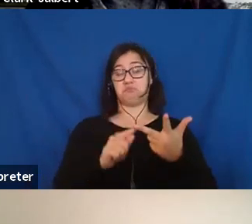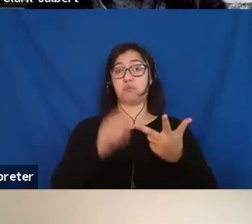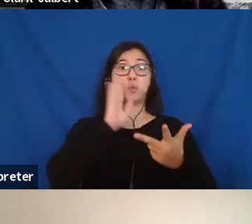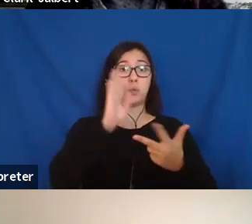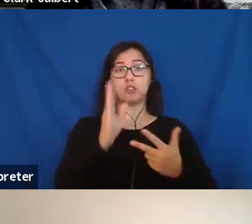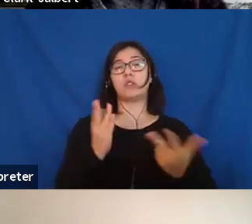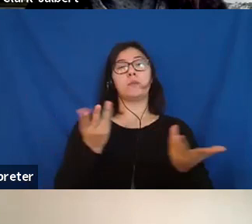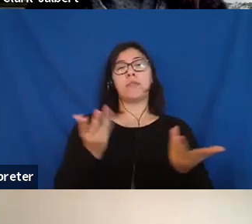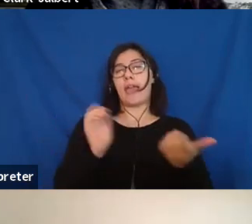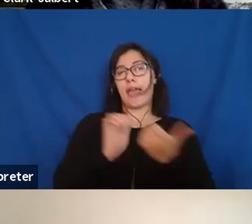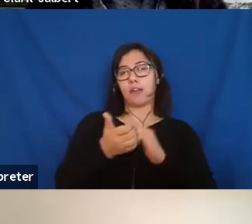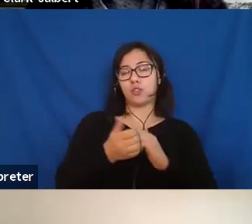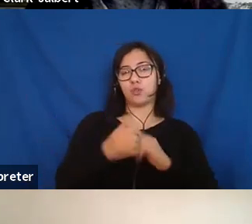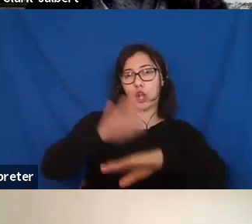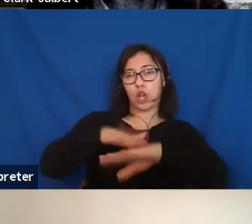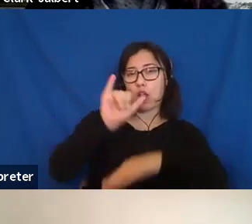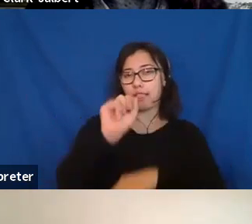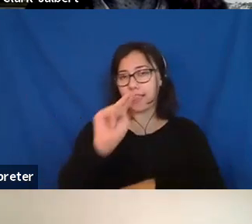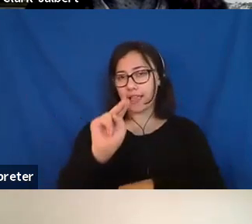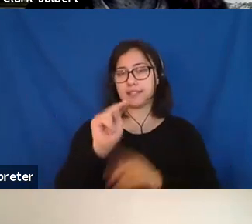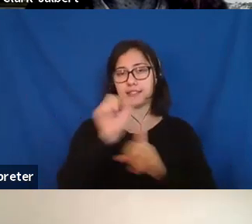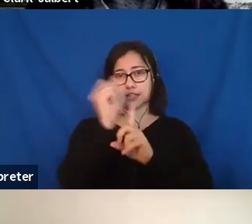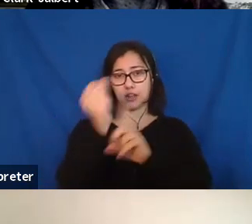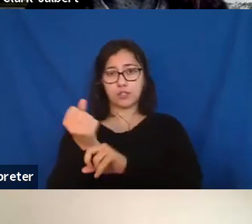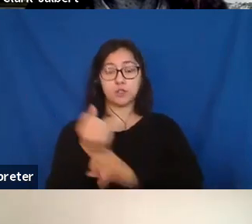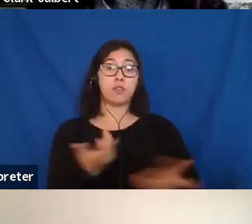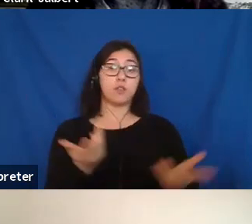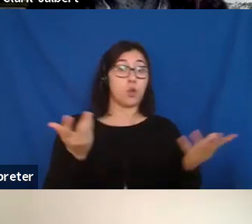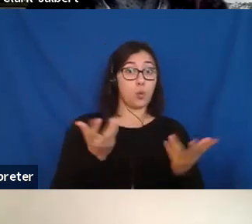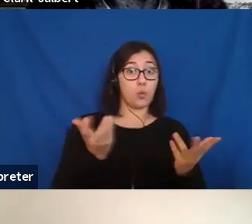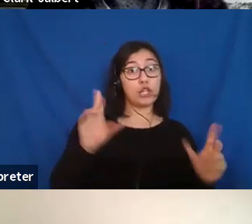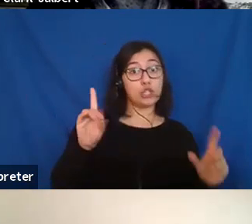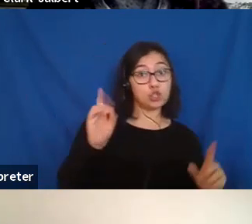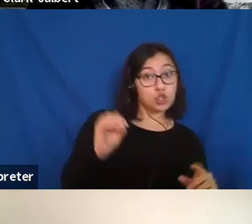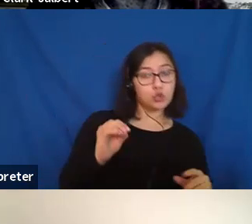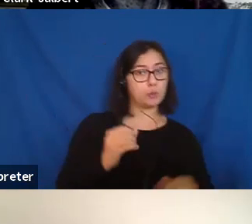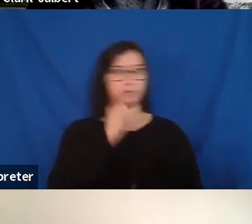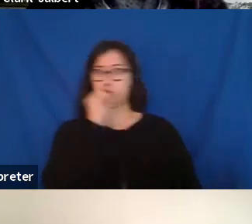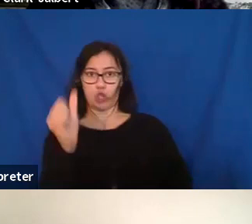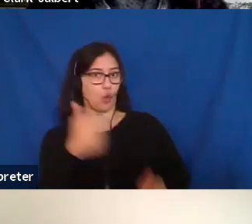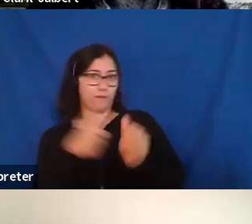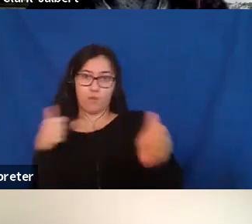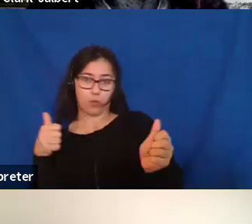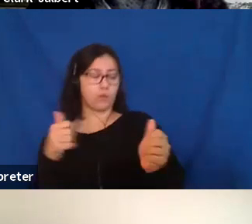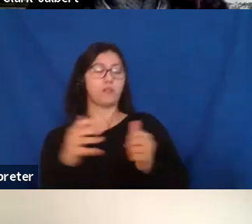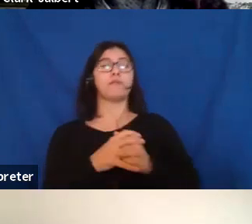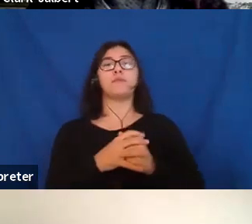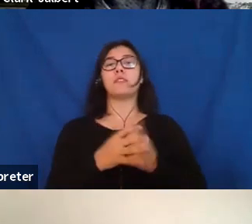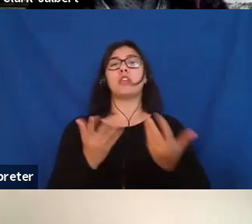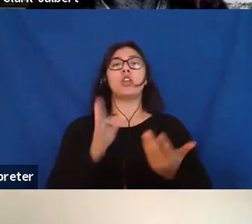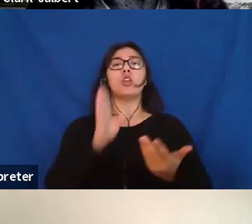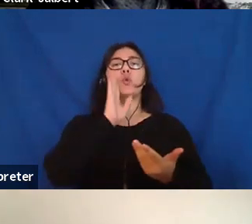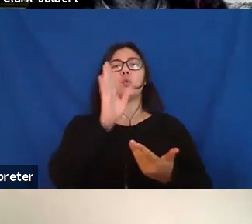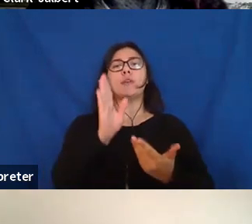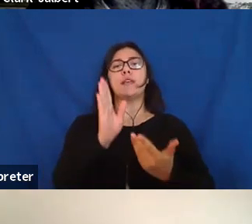about sort of the do's and don'ts, some of the strategies for being effective. We're going to talk about how to support those who are being harmed. And we're also